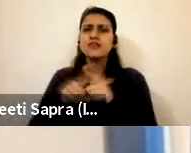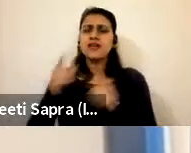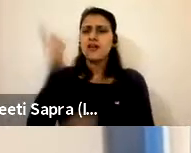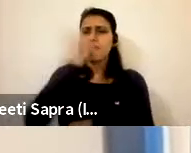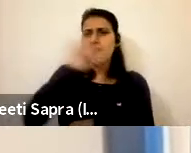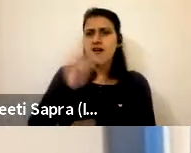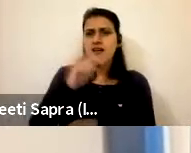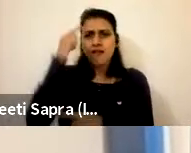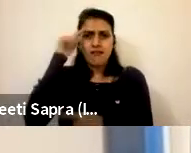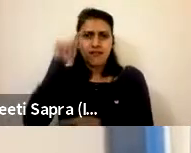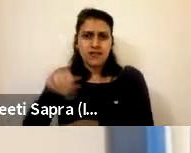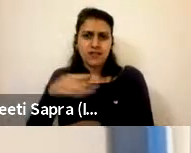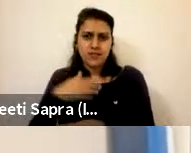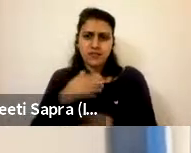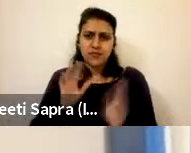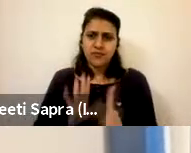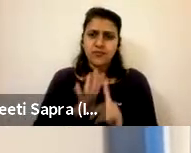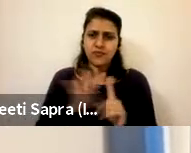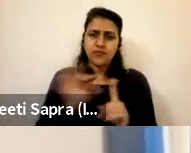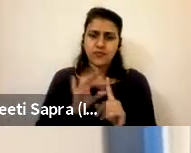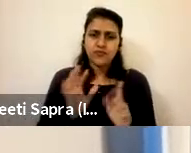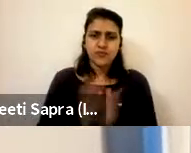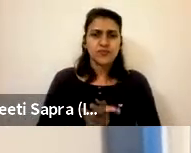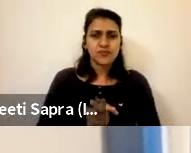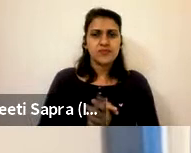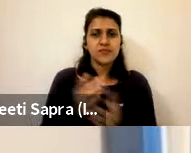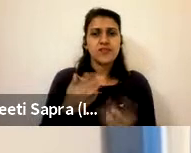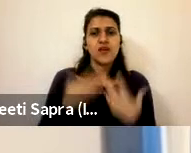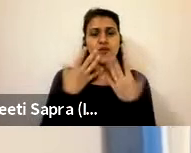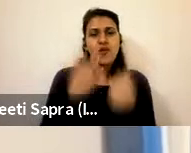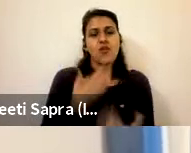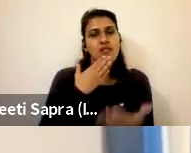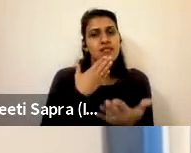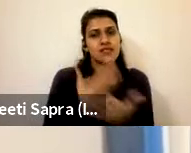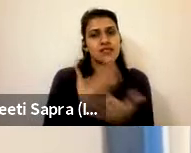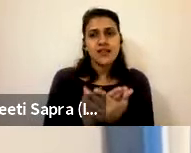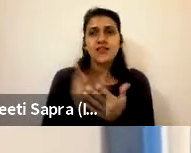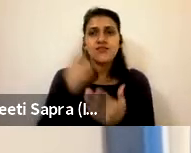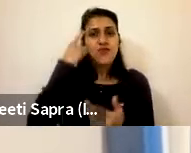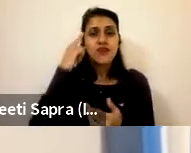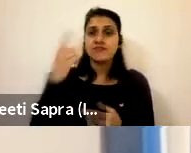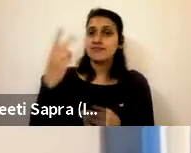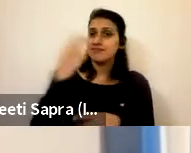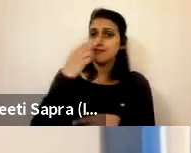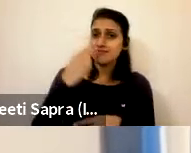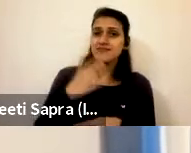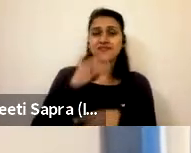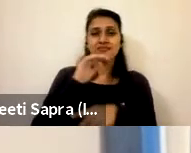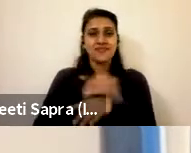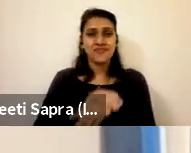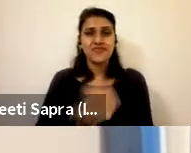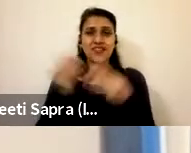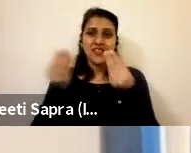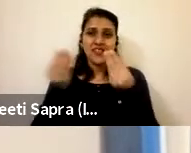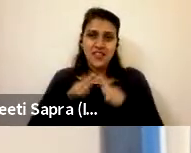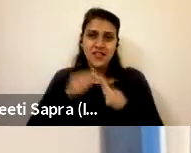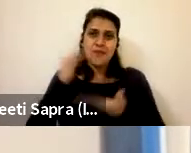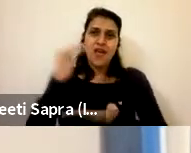and the other feeds my stomach. Once again, I would like to thank for recognizing me with this award.